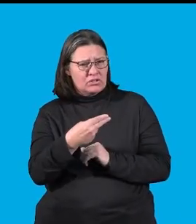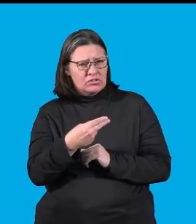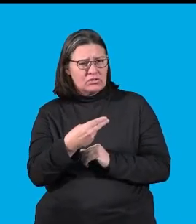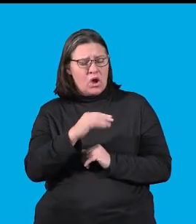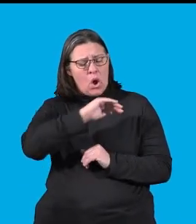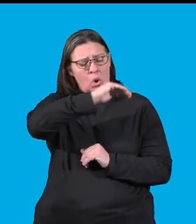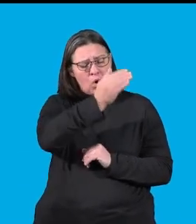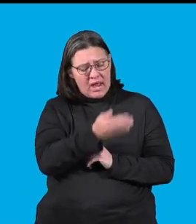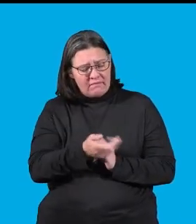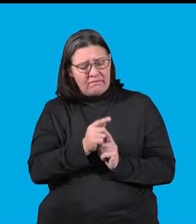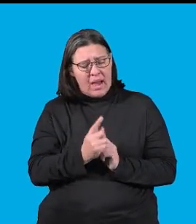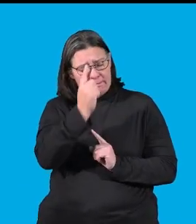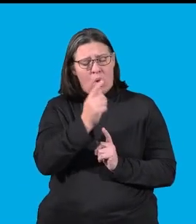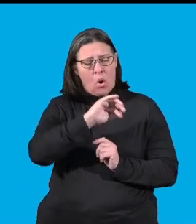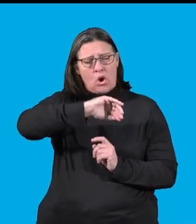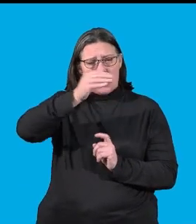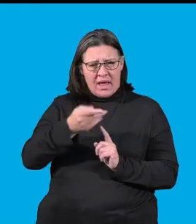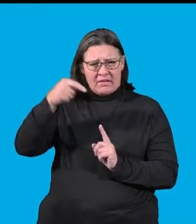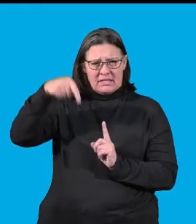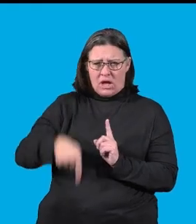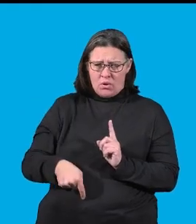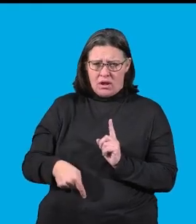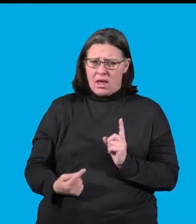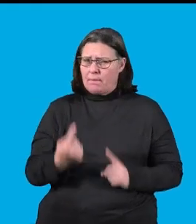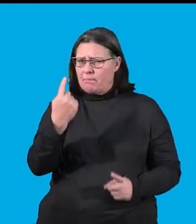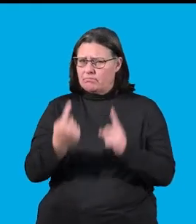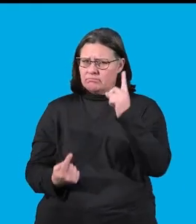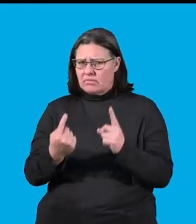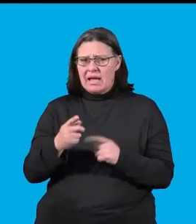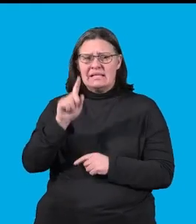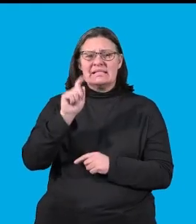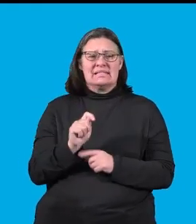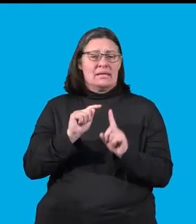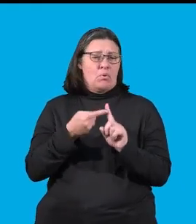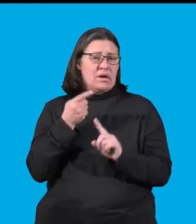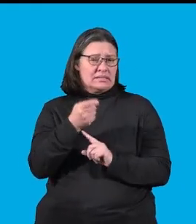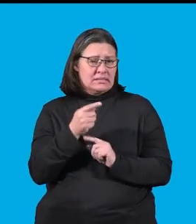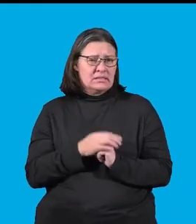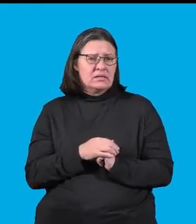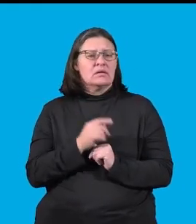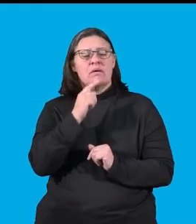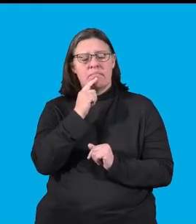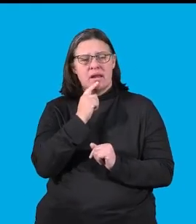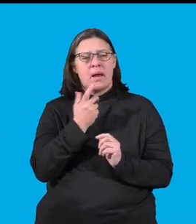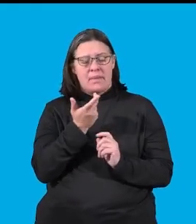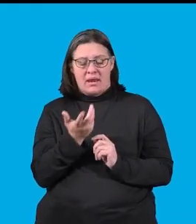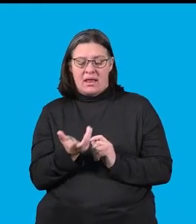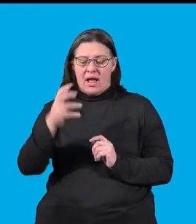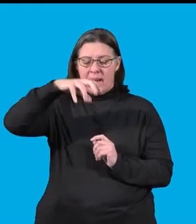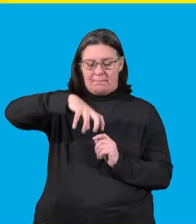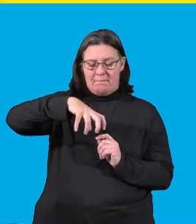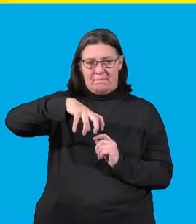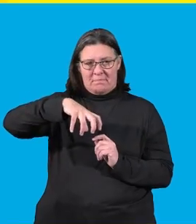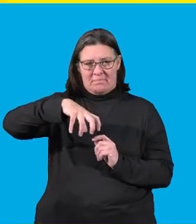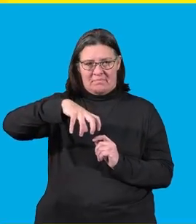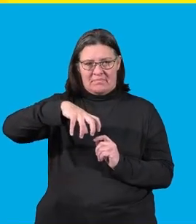of h concave up or concave down at point T? Now remember, whenever we're talking about concavity,